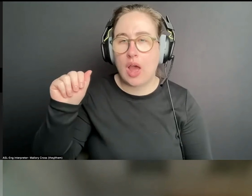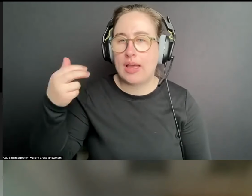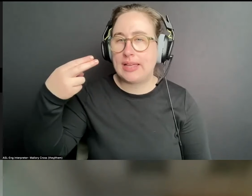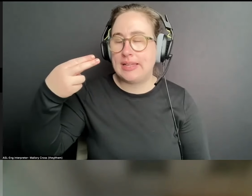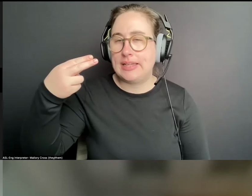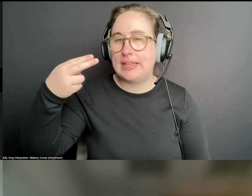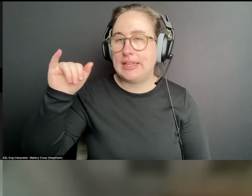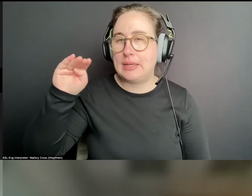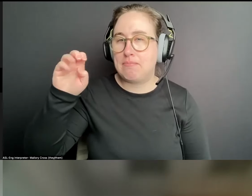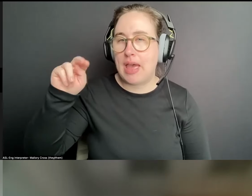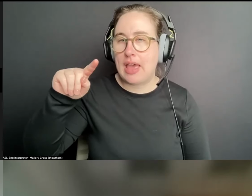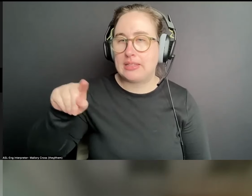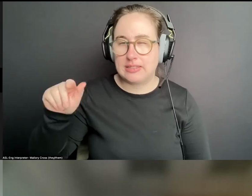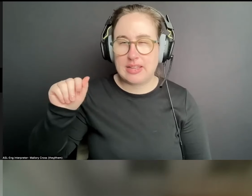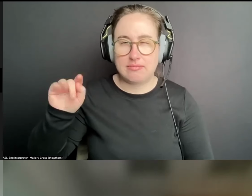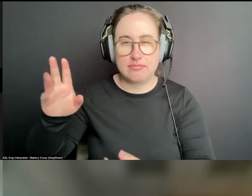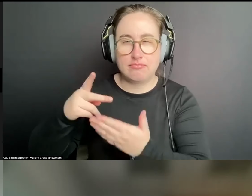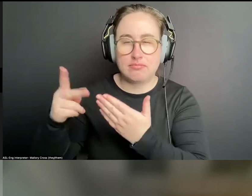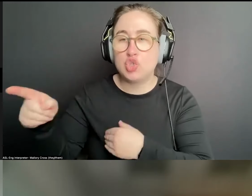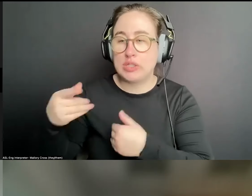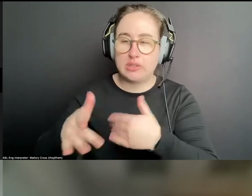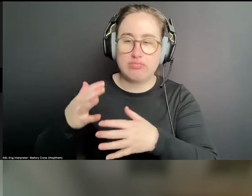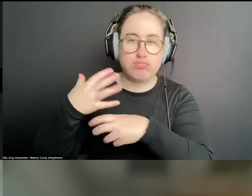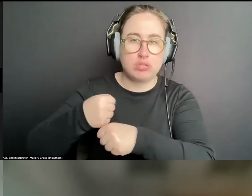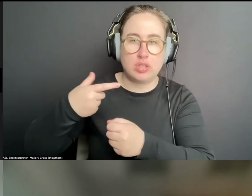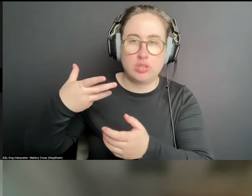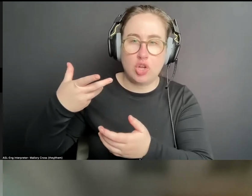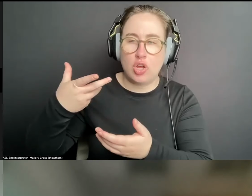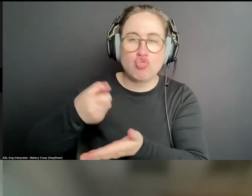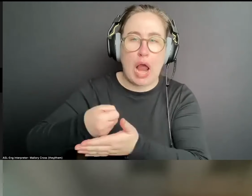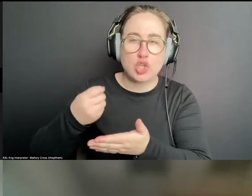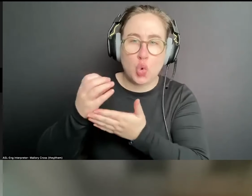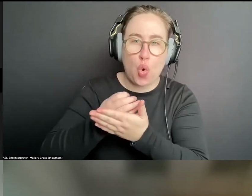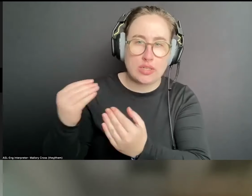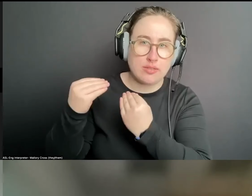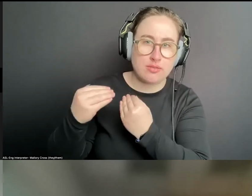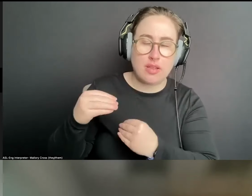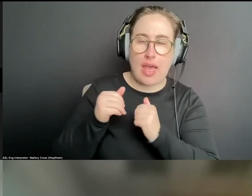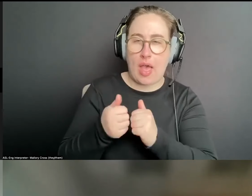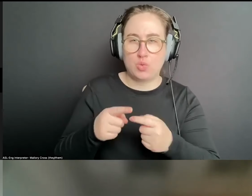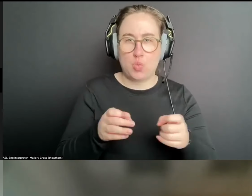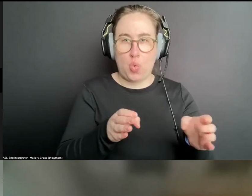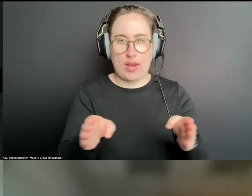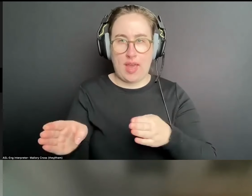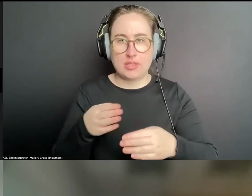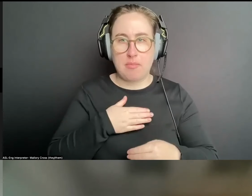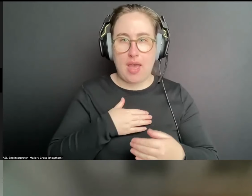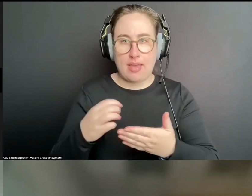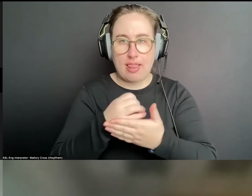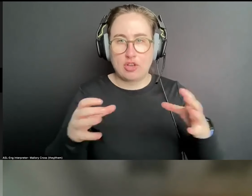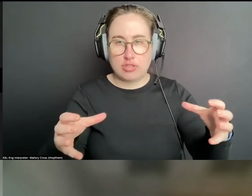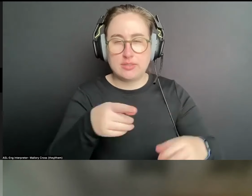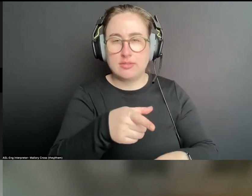program, and she gave me a crash course, and I was able to organize this collection, describe